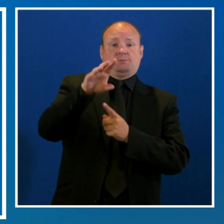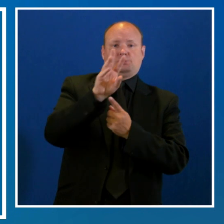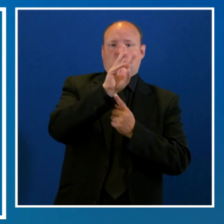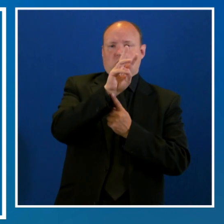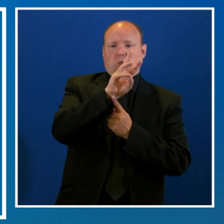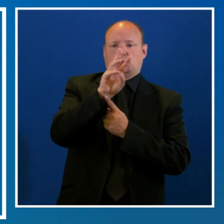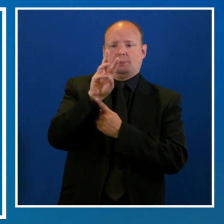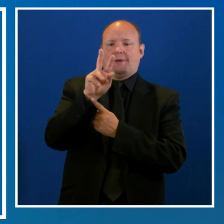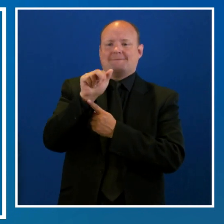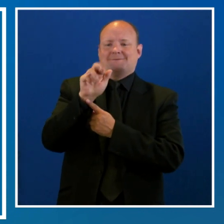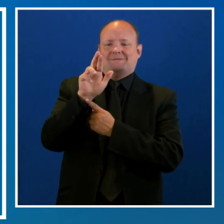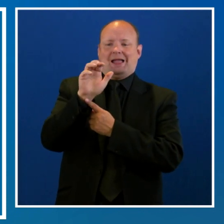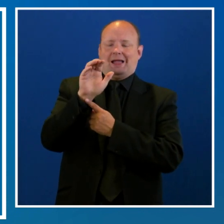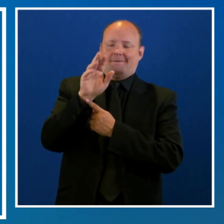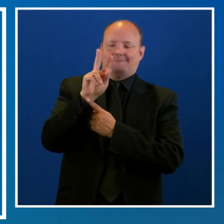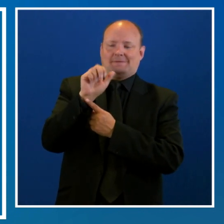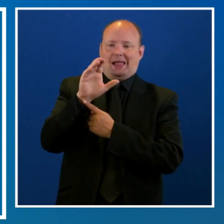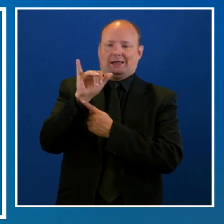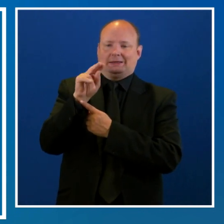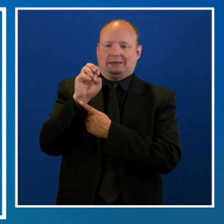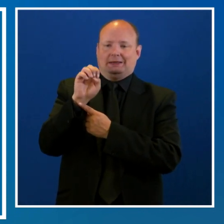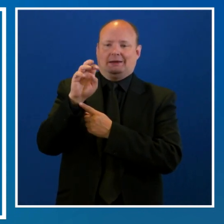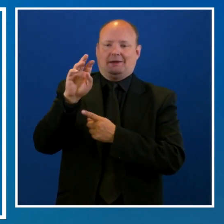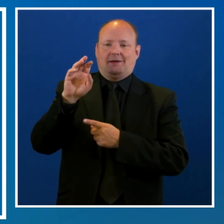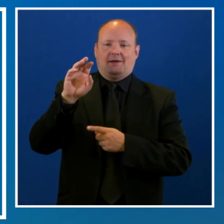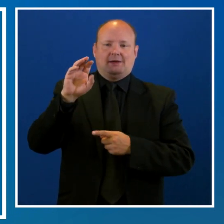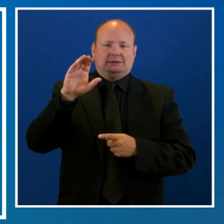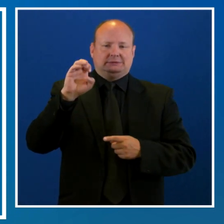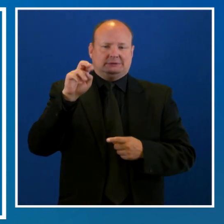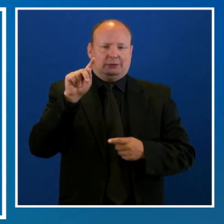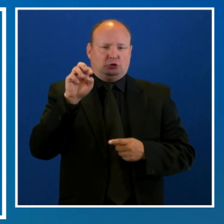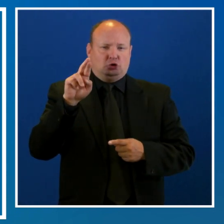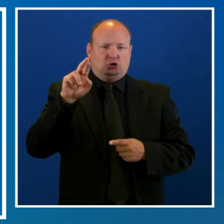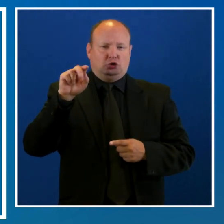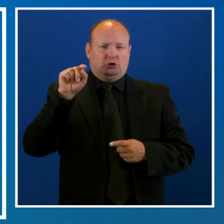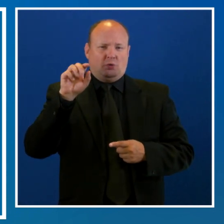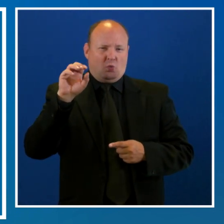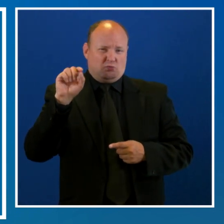vaccinefinder.org, or text your zip code to